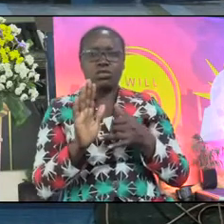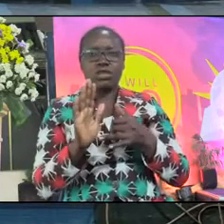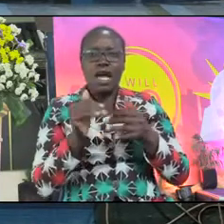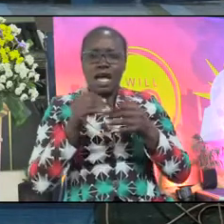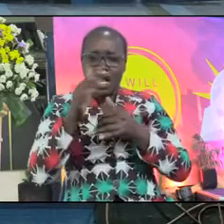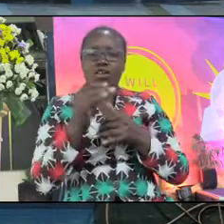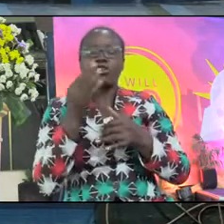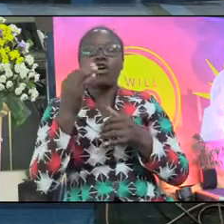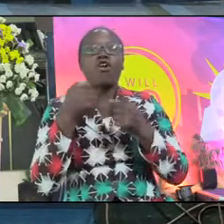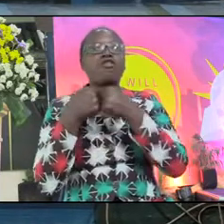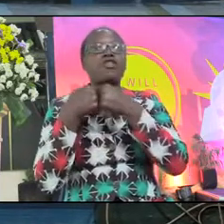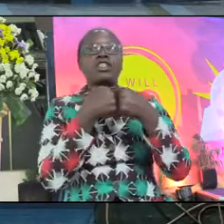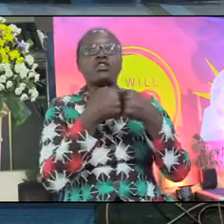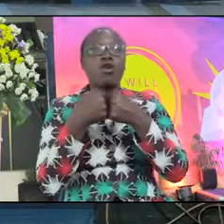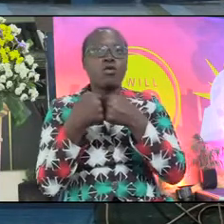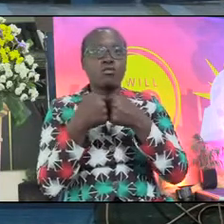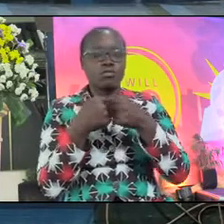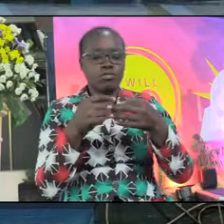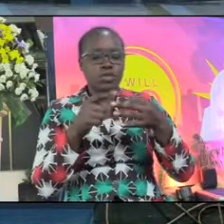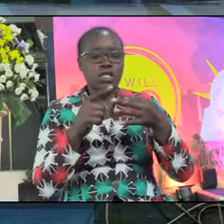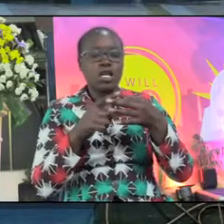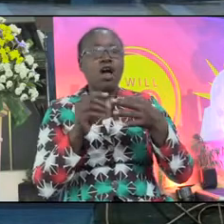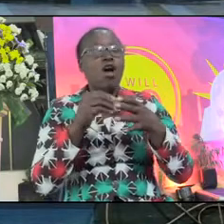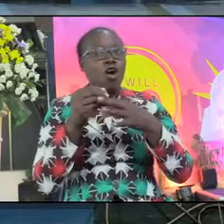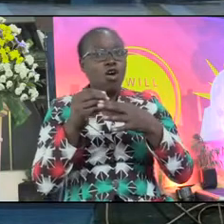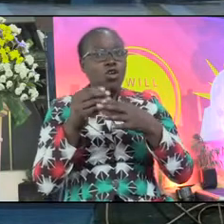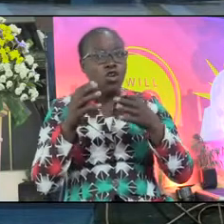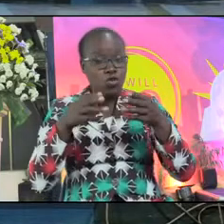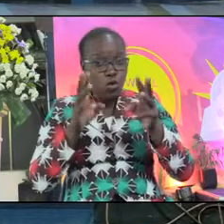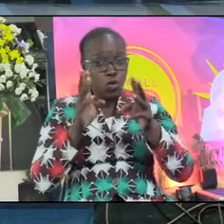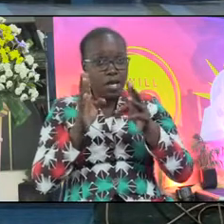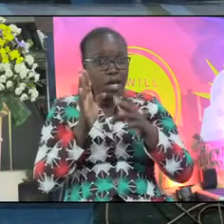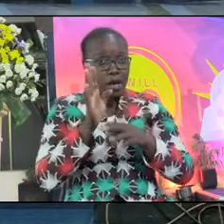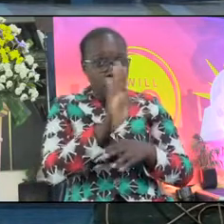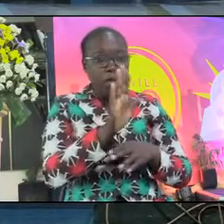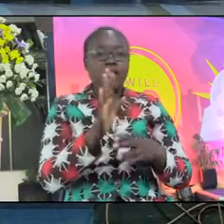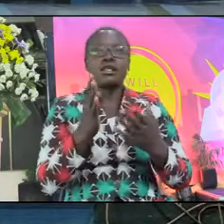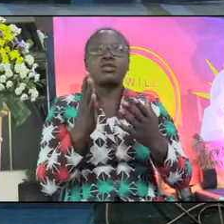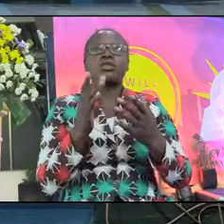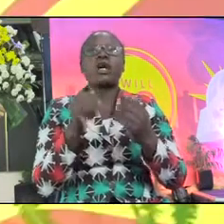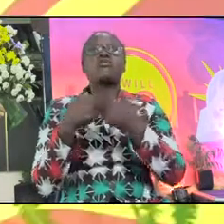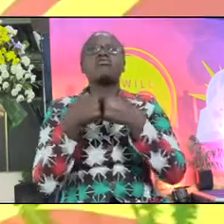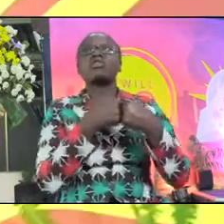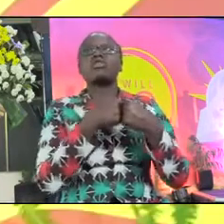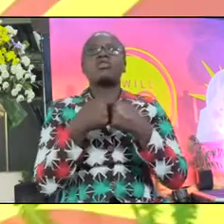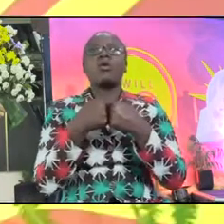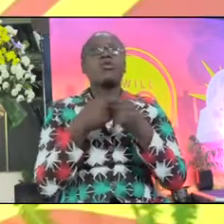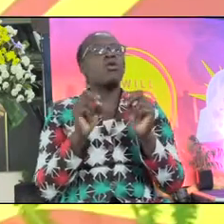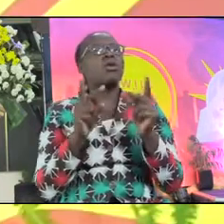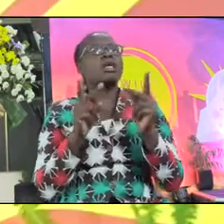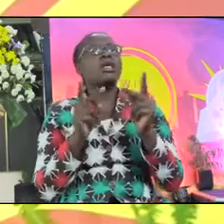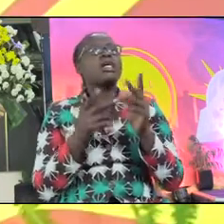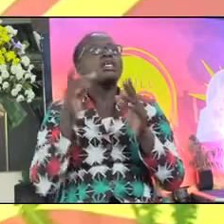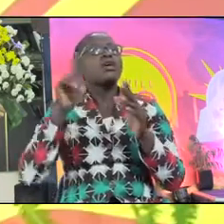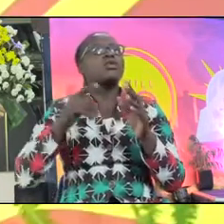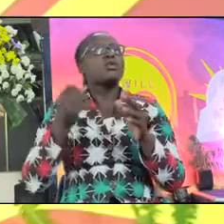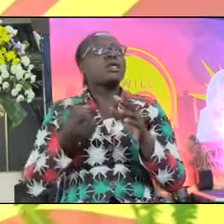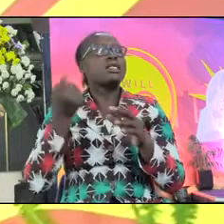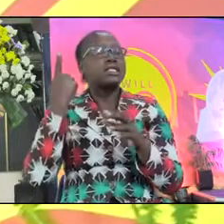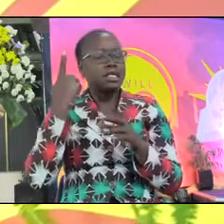You just came out of a storm, or you are on your way back to a storm. And we need to